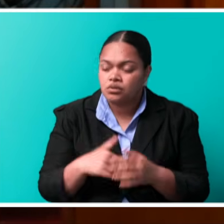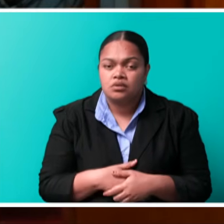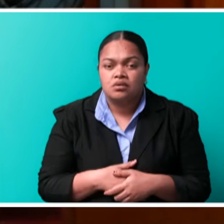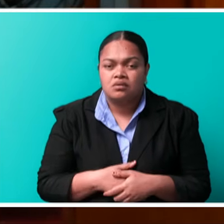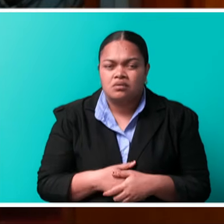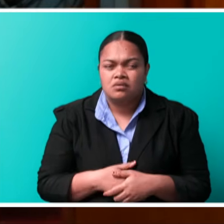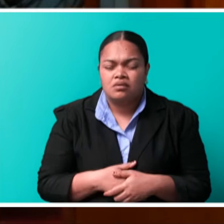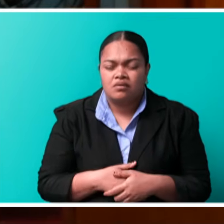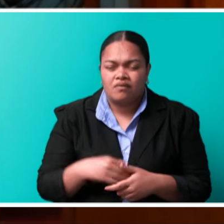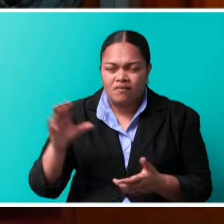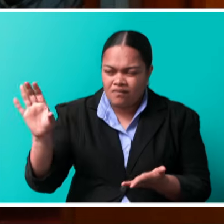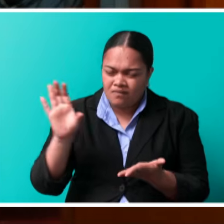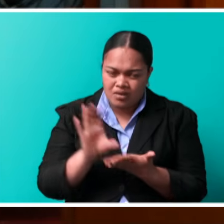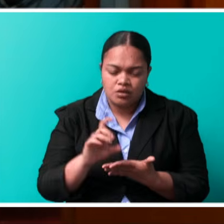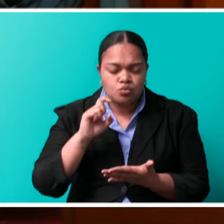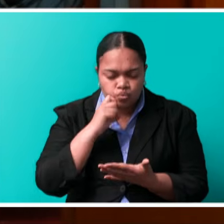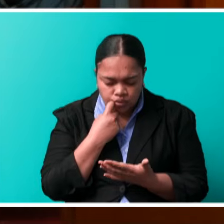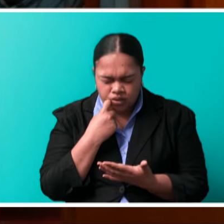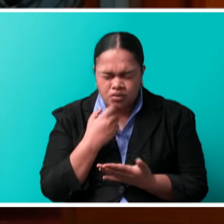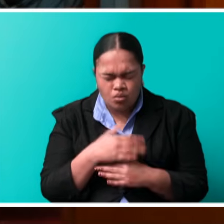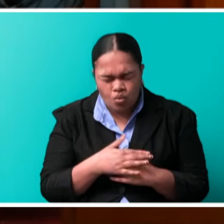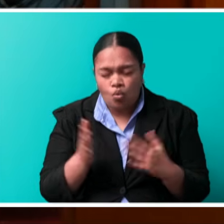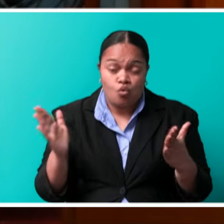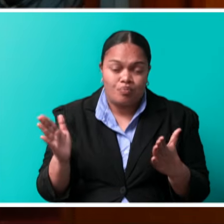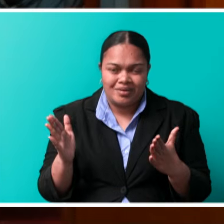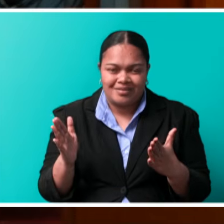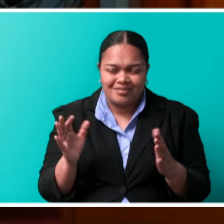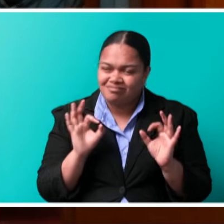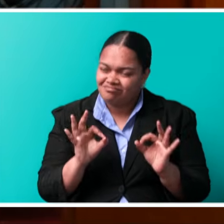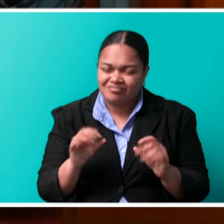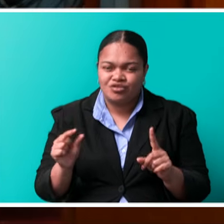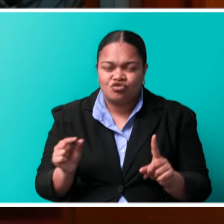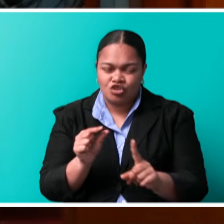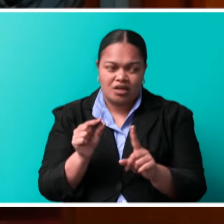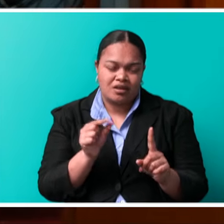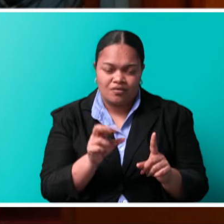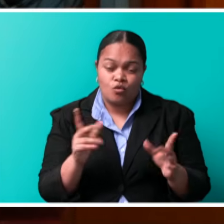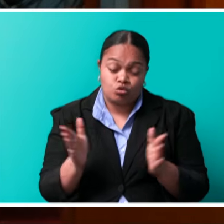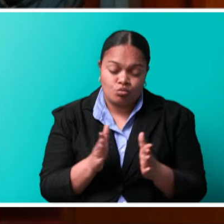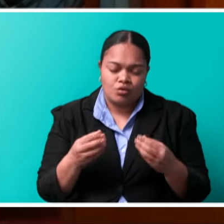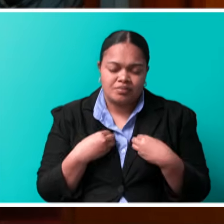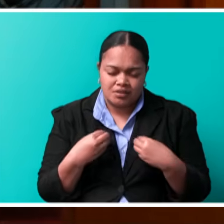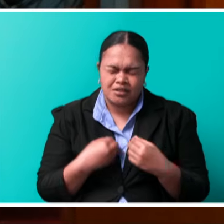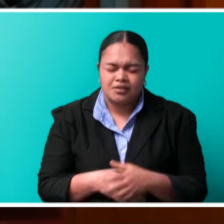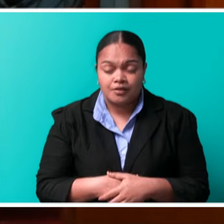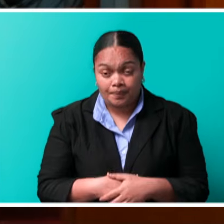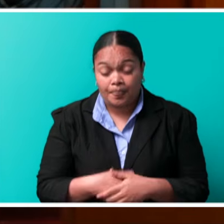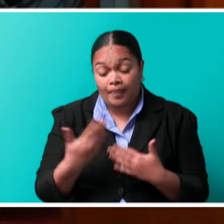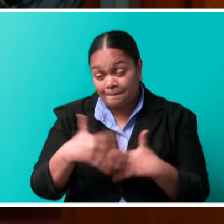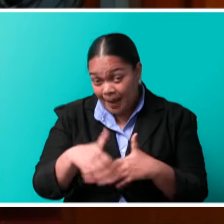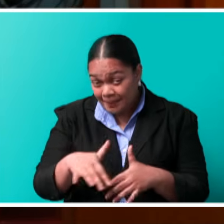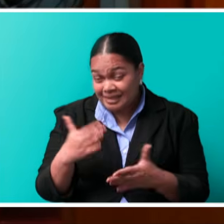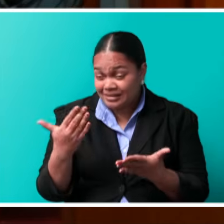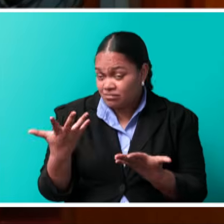equity crowdfunding will open financing channels for small businesses. Public safety is